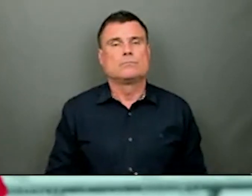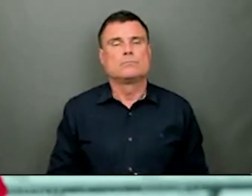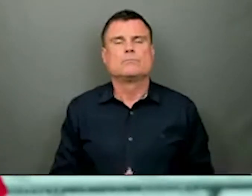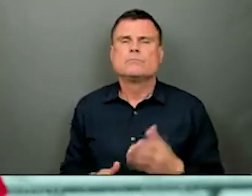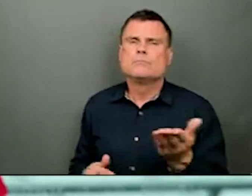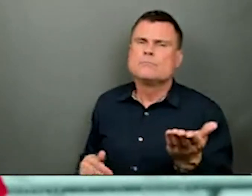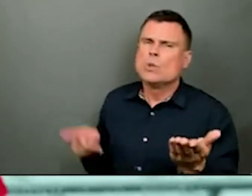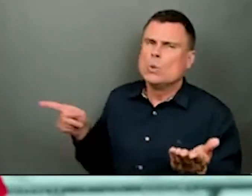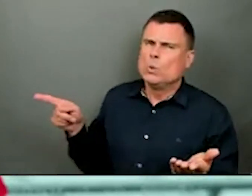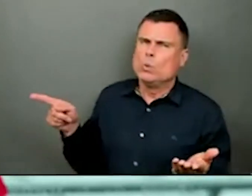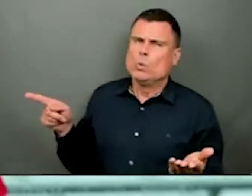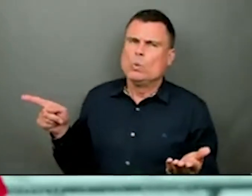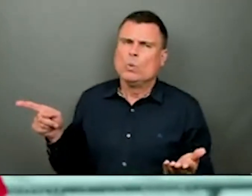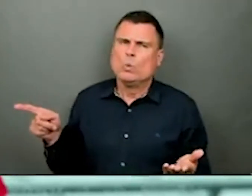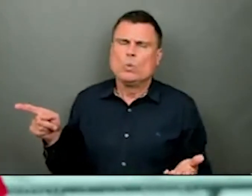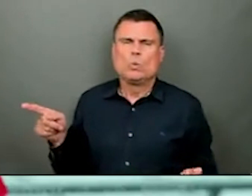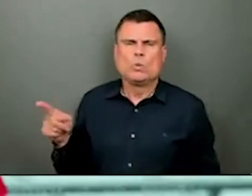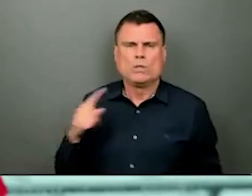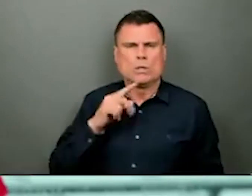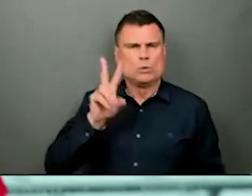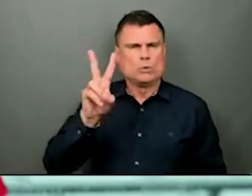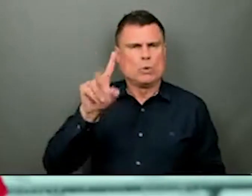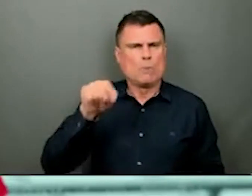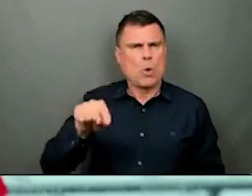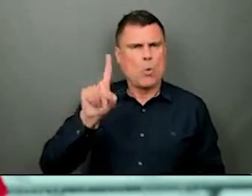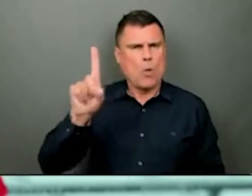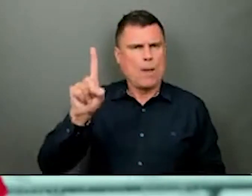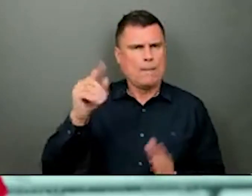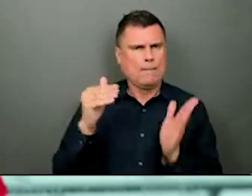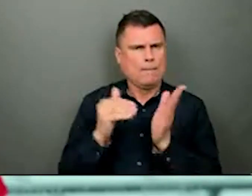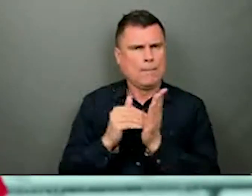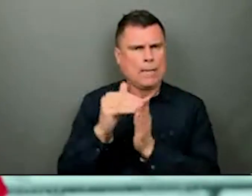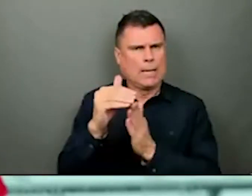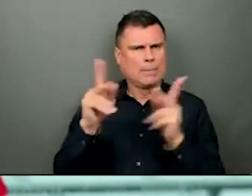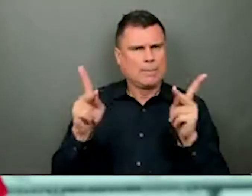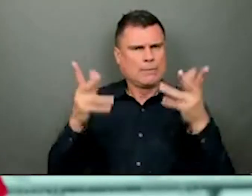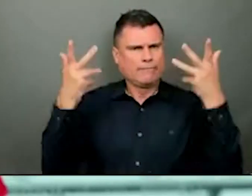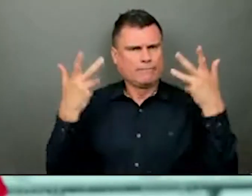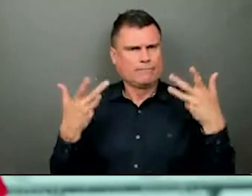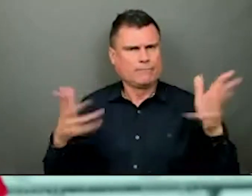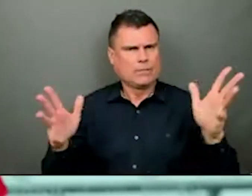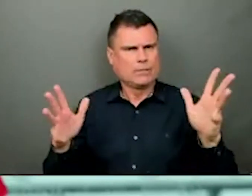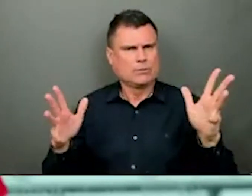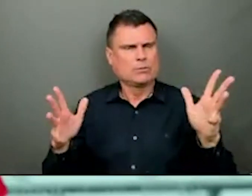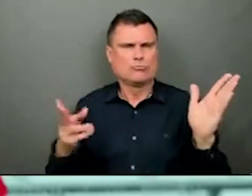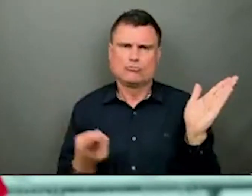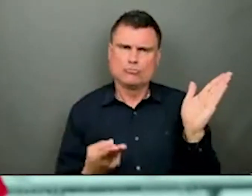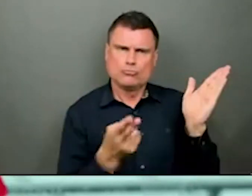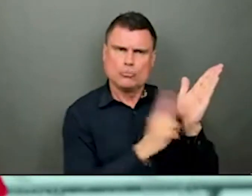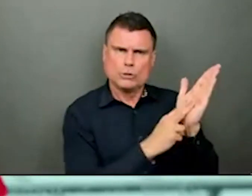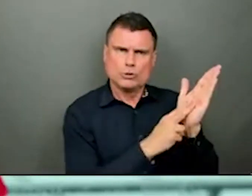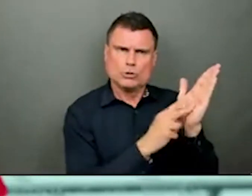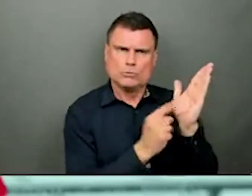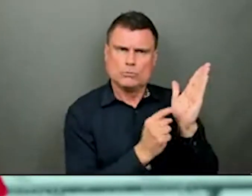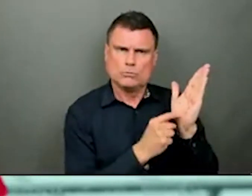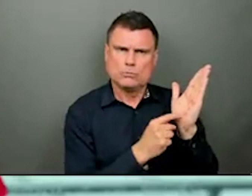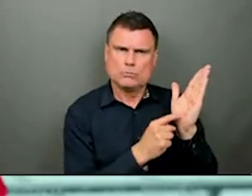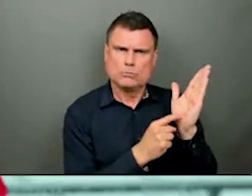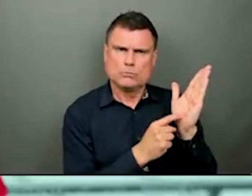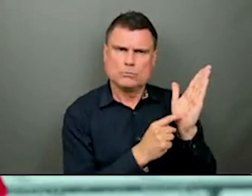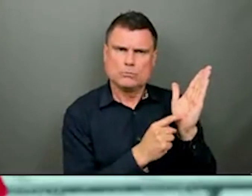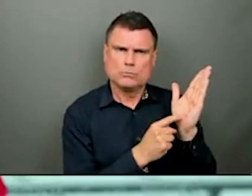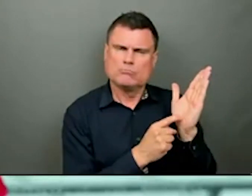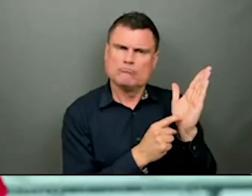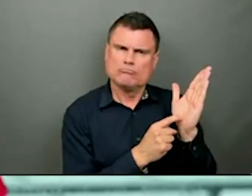have registered on the website. Do we know out of how many? I assume it's not the full 4.3 million. And what do we make of